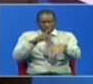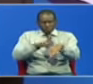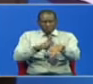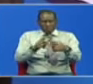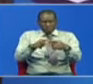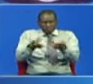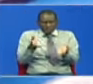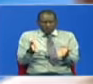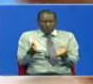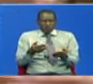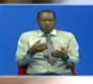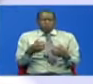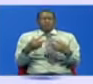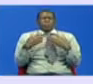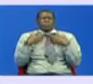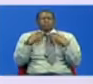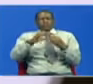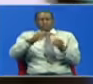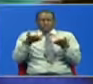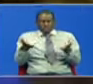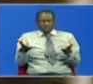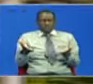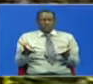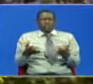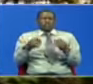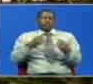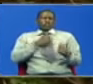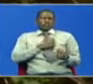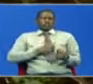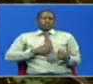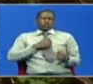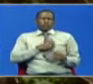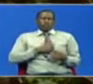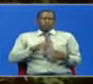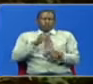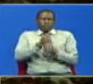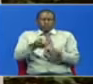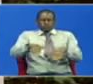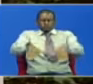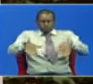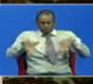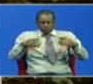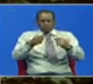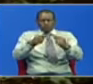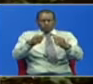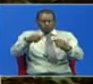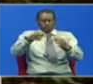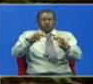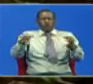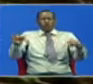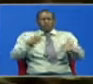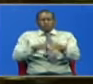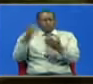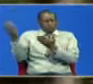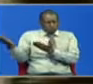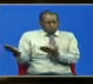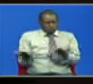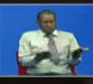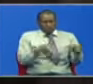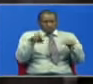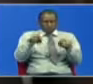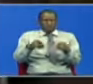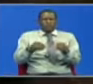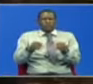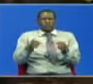but we got tied up with a few other things. So our apologies for keeping you waiting. Let me welcome you to this briefing